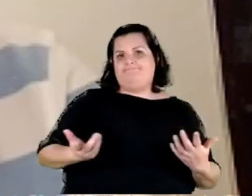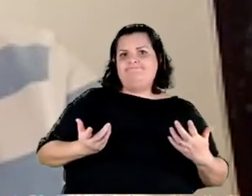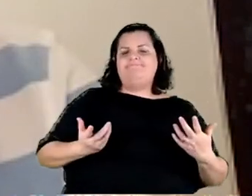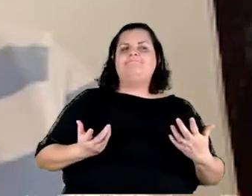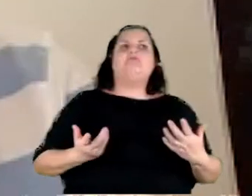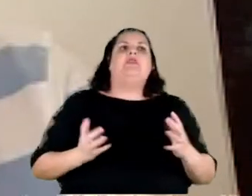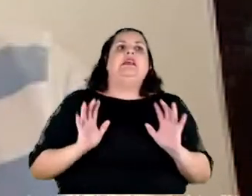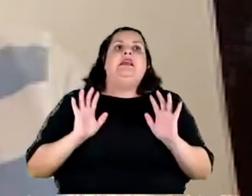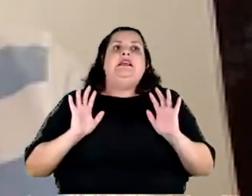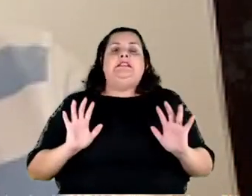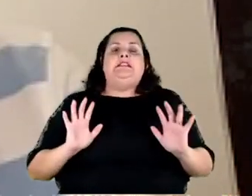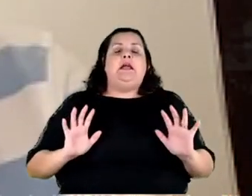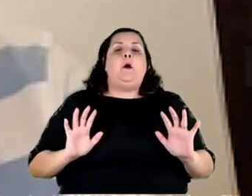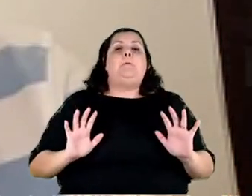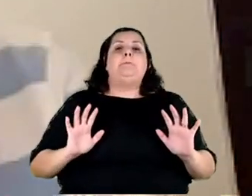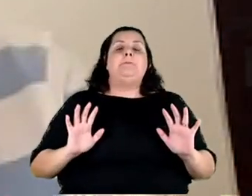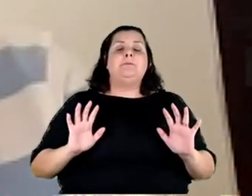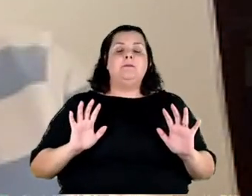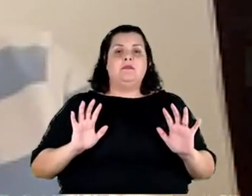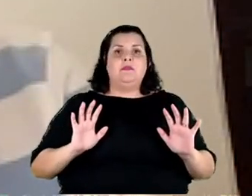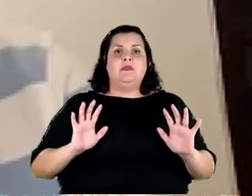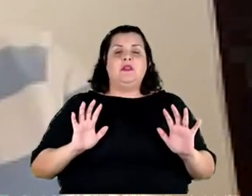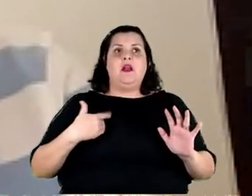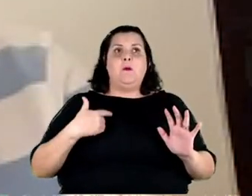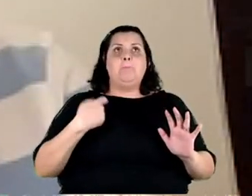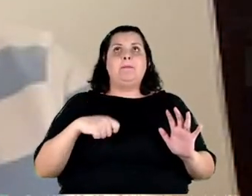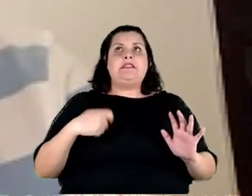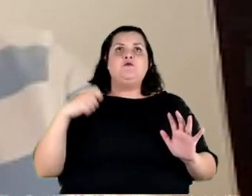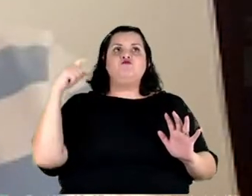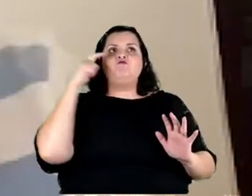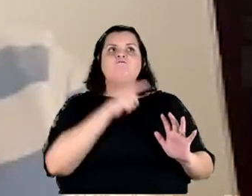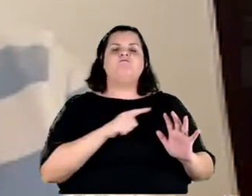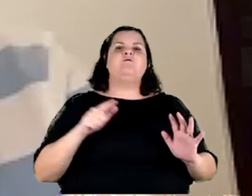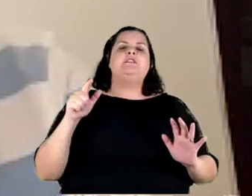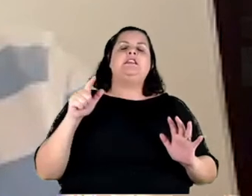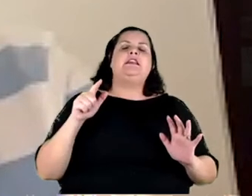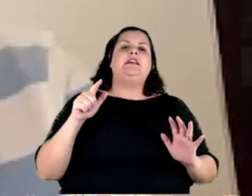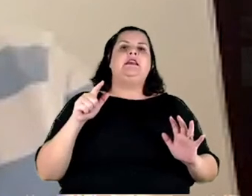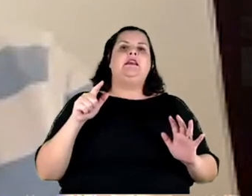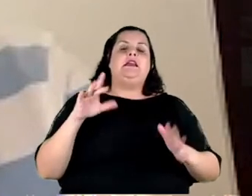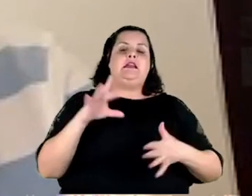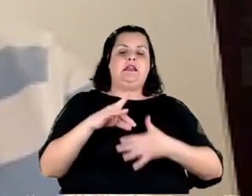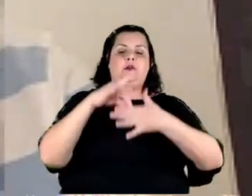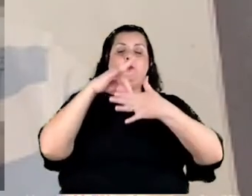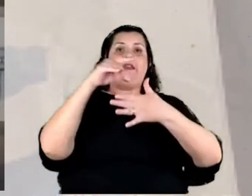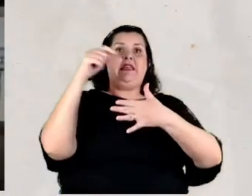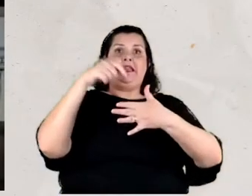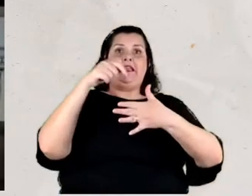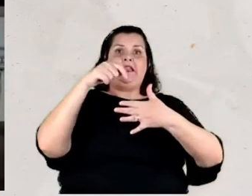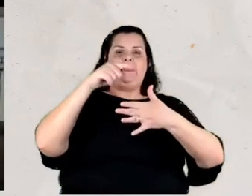that one of the tragedies of the Palestinian national movement is that so